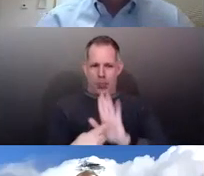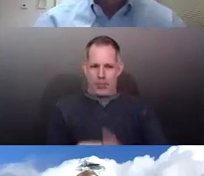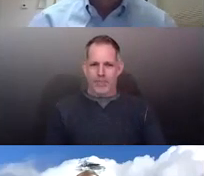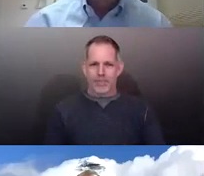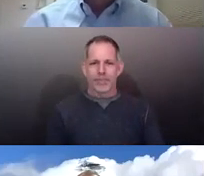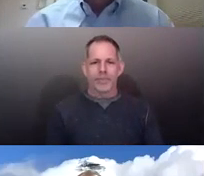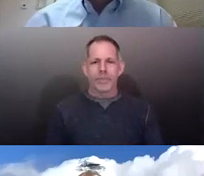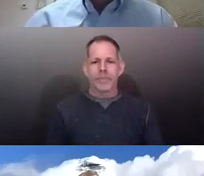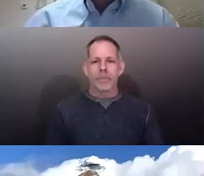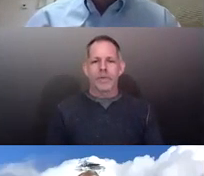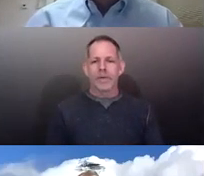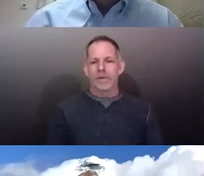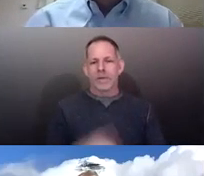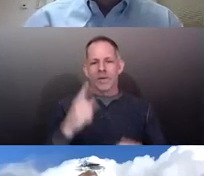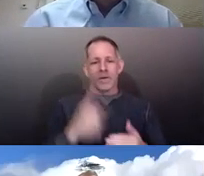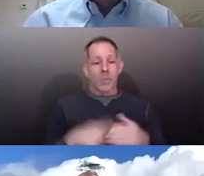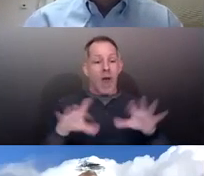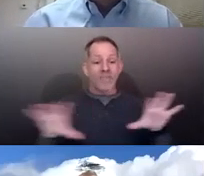website,